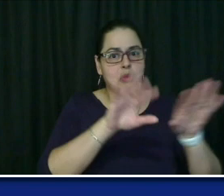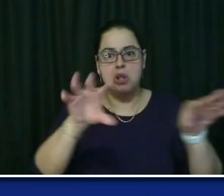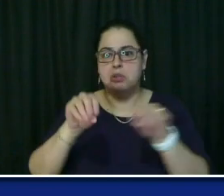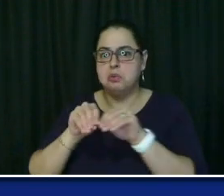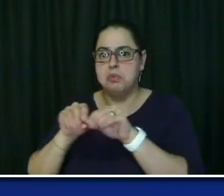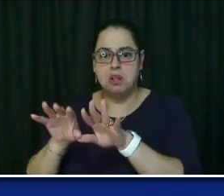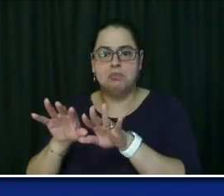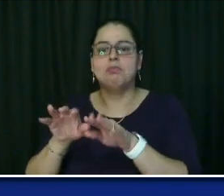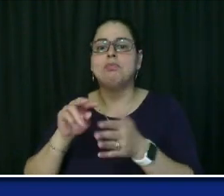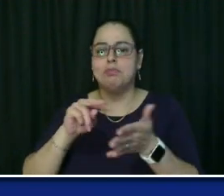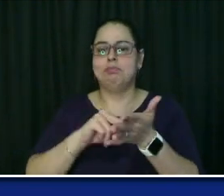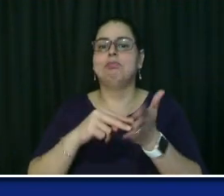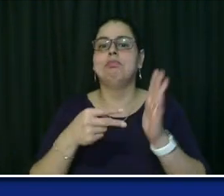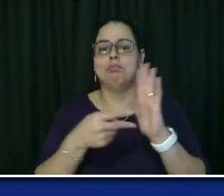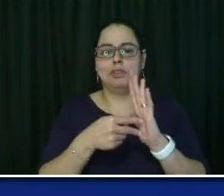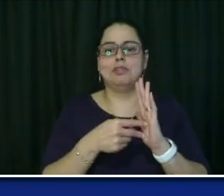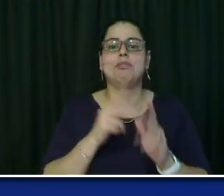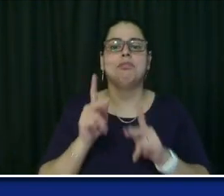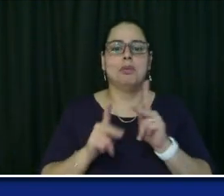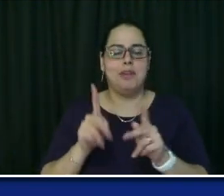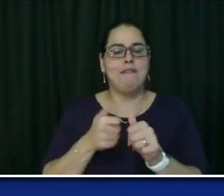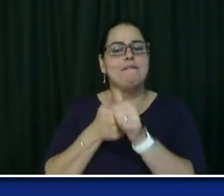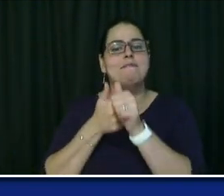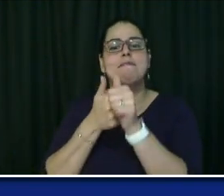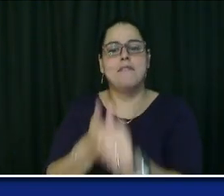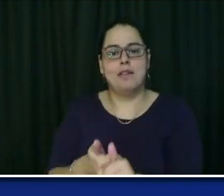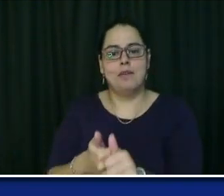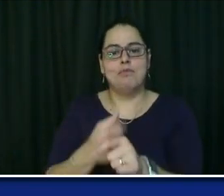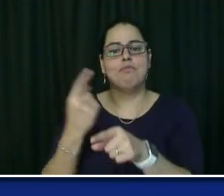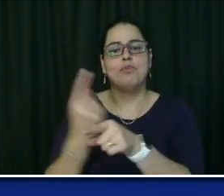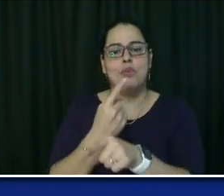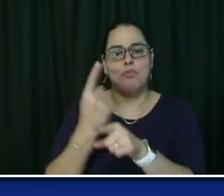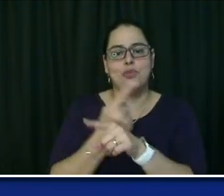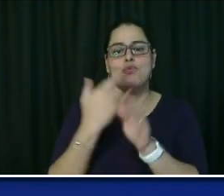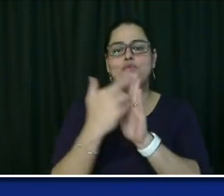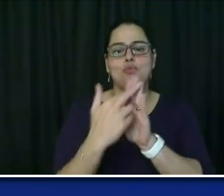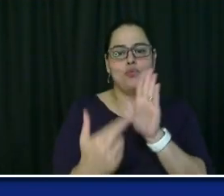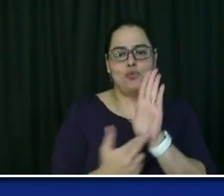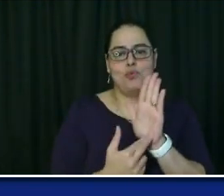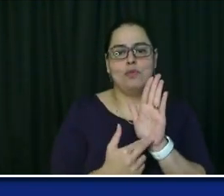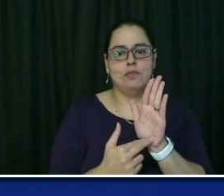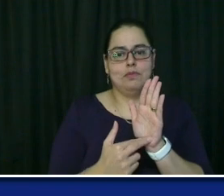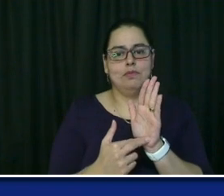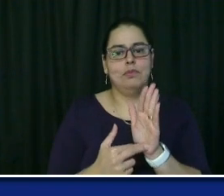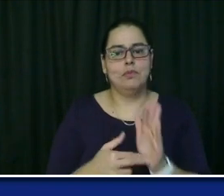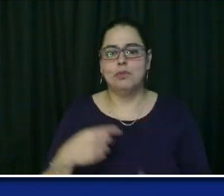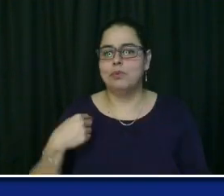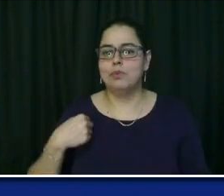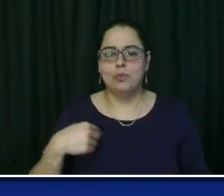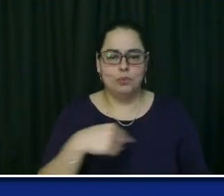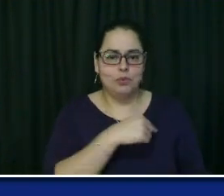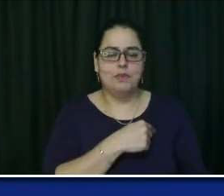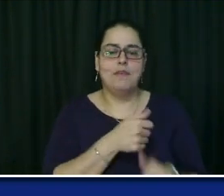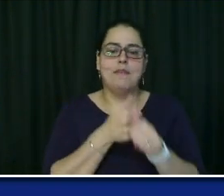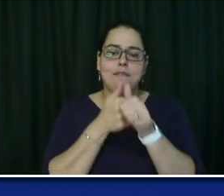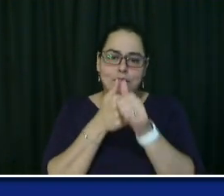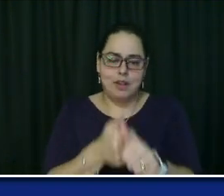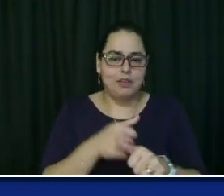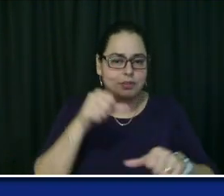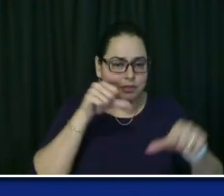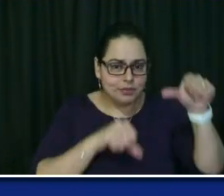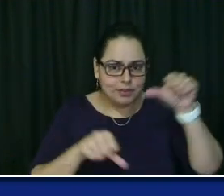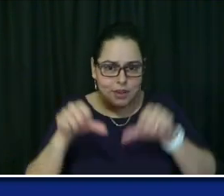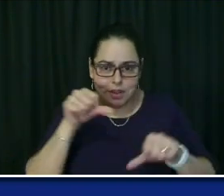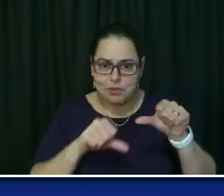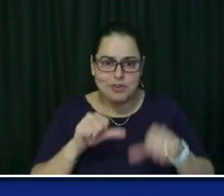up parts of the. So we didn't do it willy-nilly. We didn't say philosophically, you're imposing upon my freedom, open everything up. We didn't say that. We